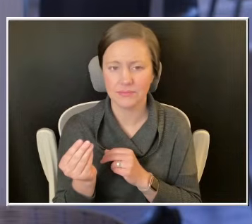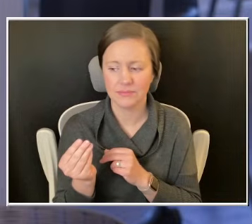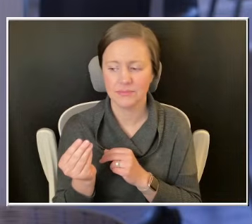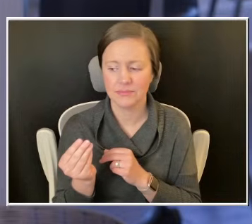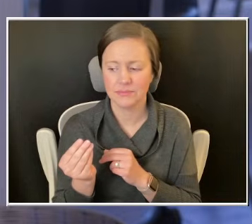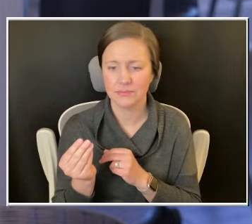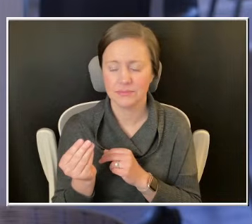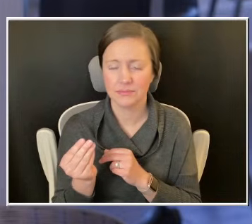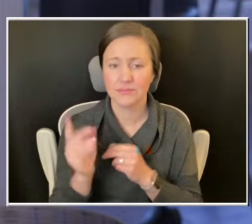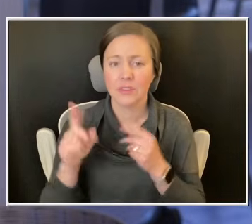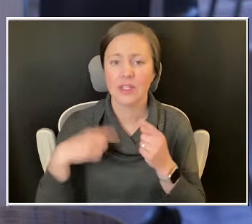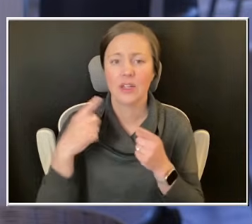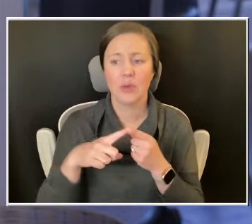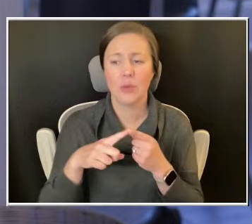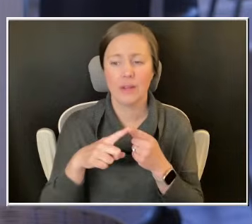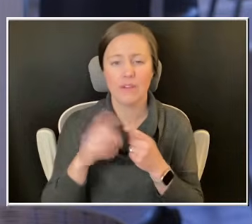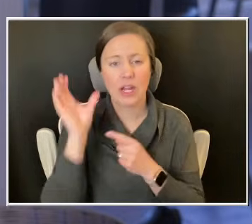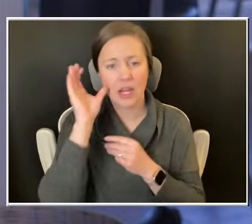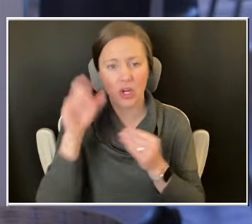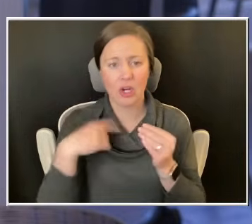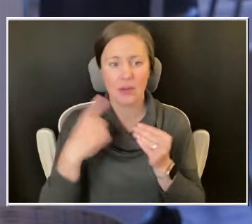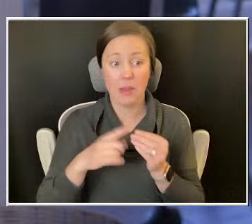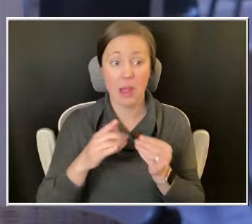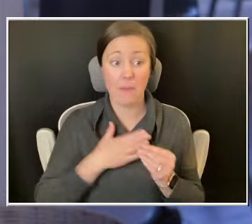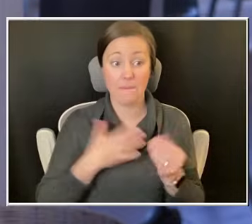when I heard about my match,